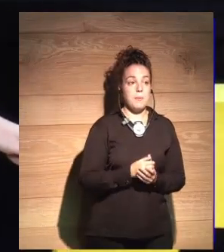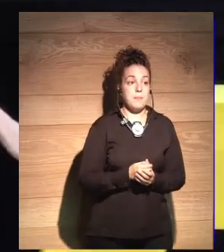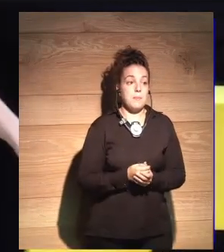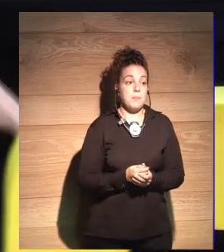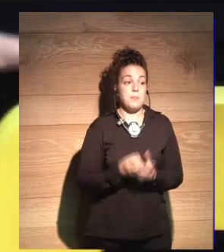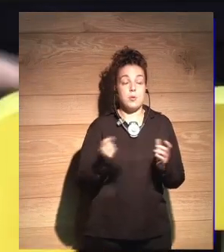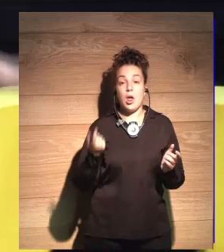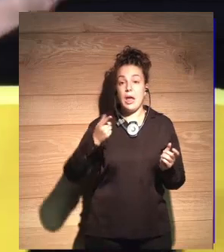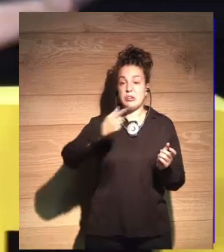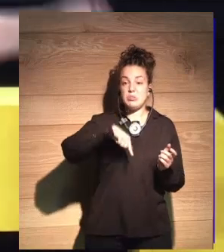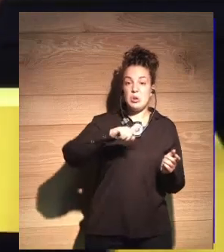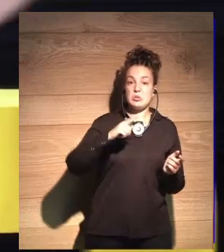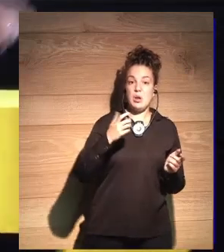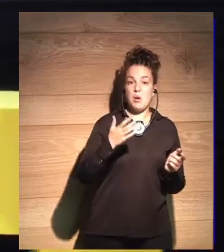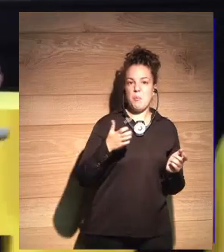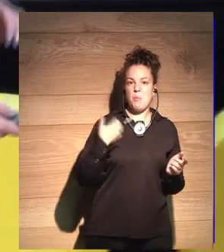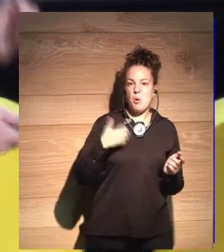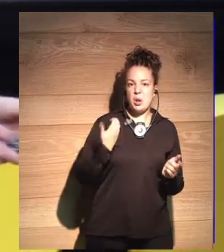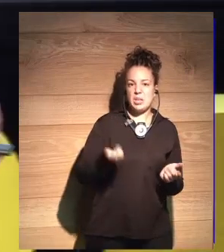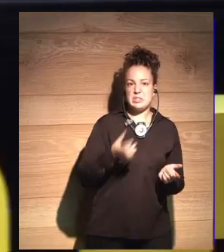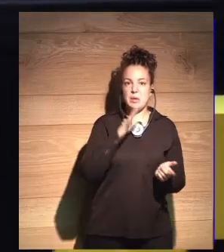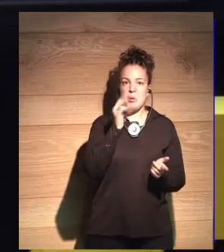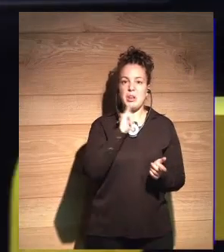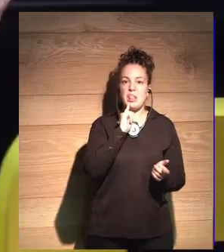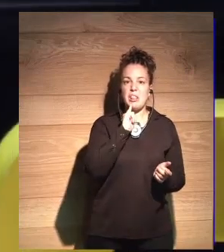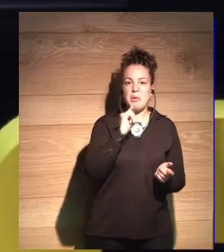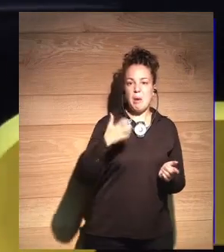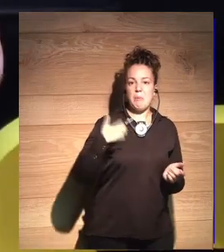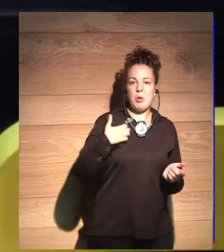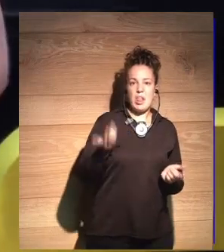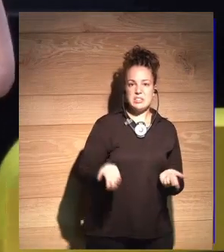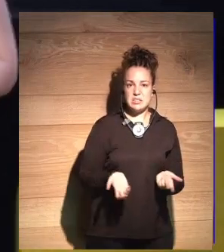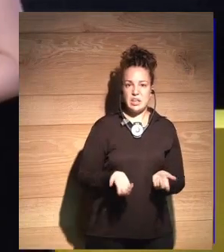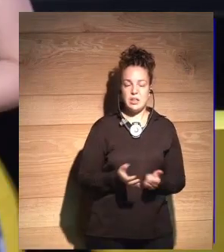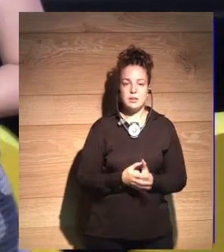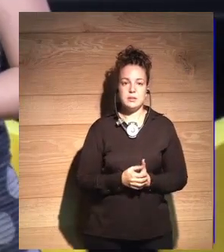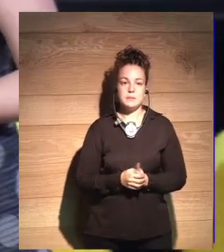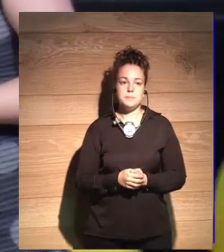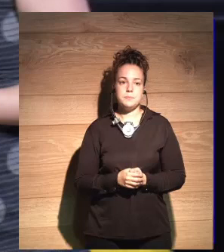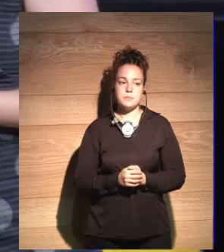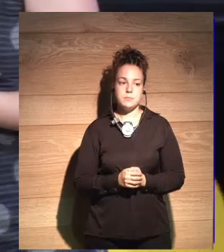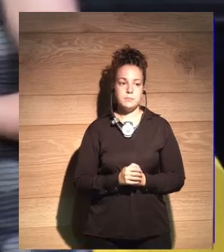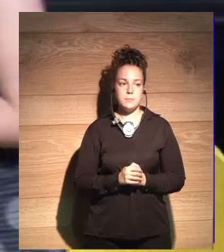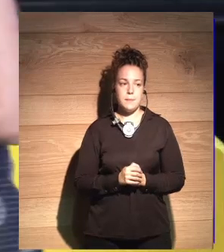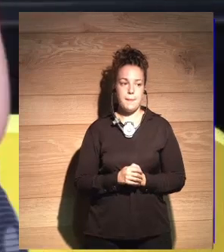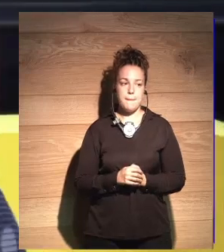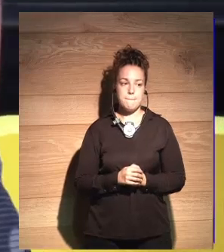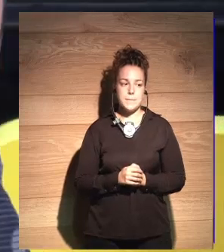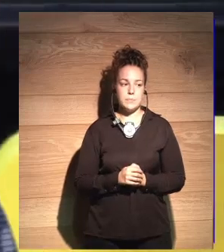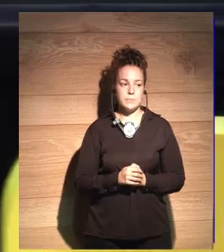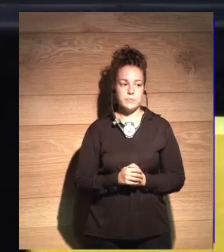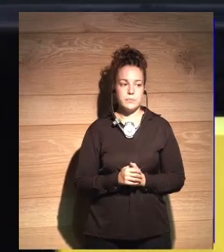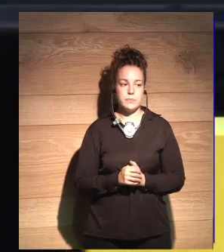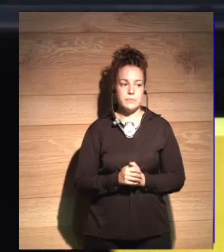languages. When we try to add voice to our technology, unless maybe it's a driving direction, we end up